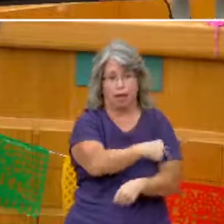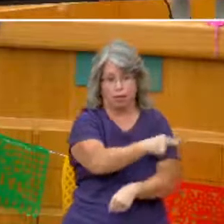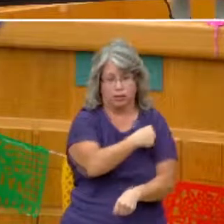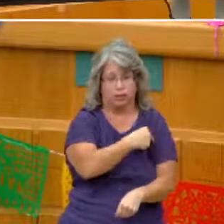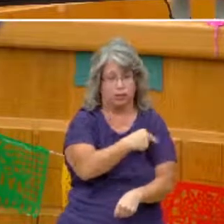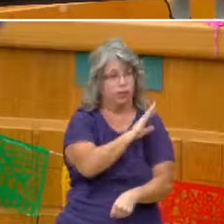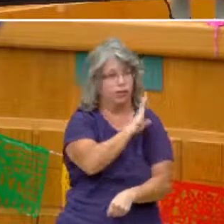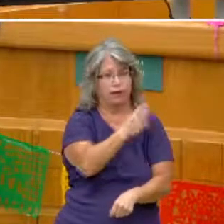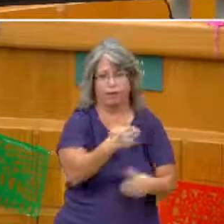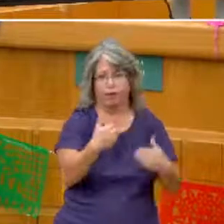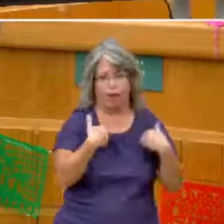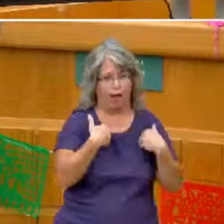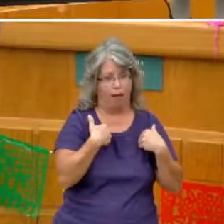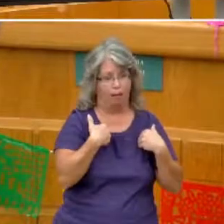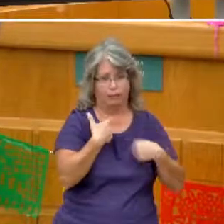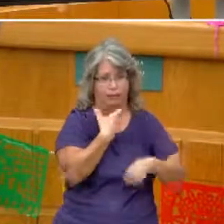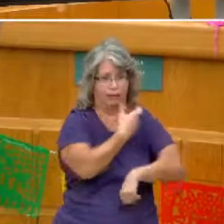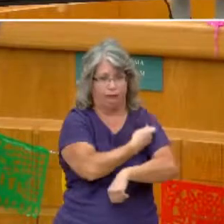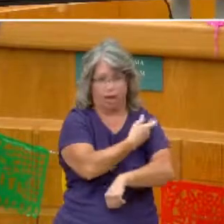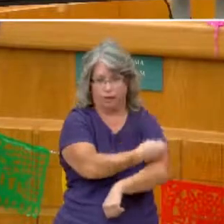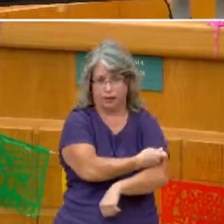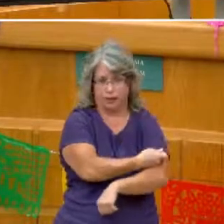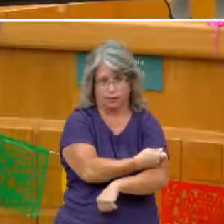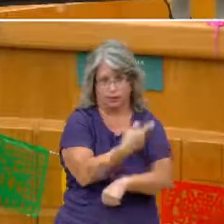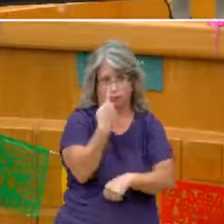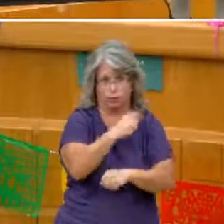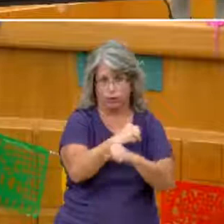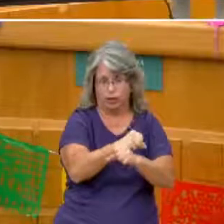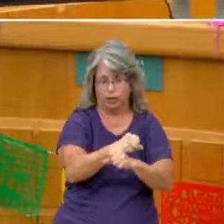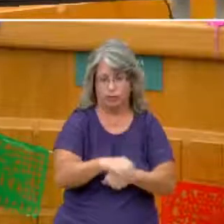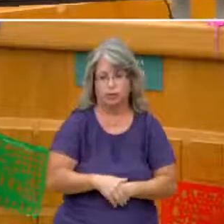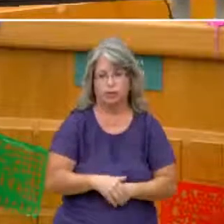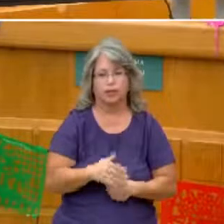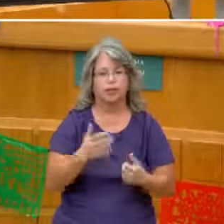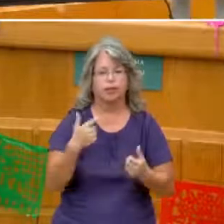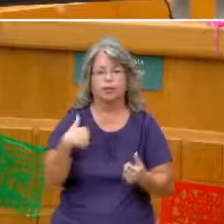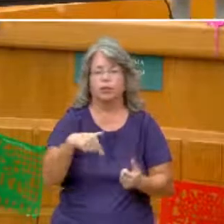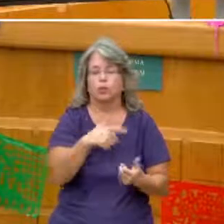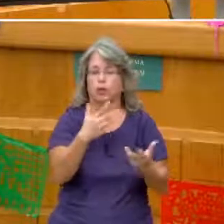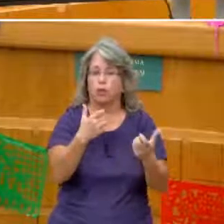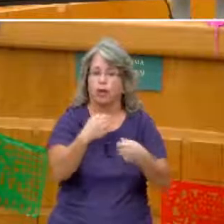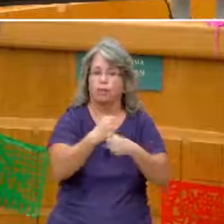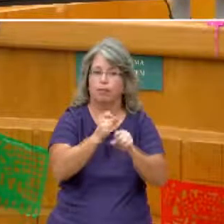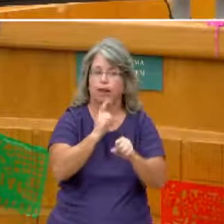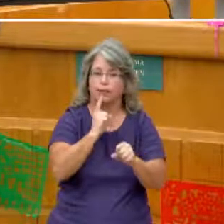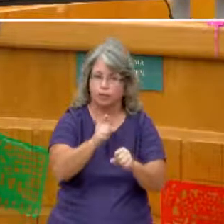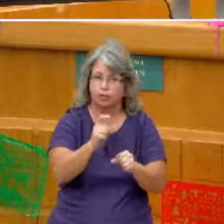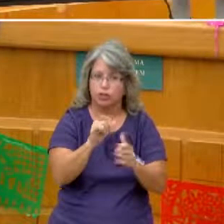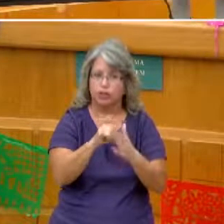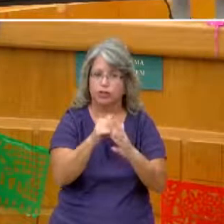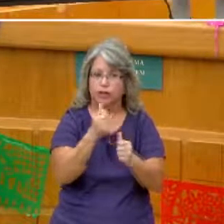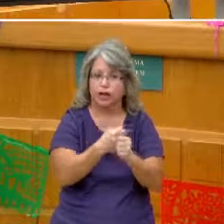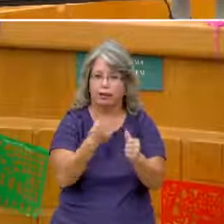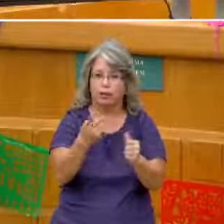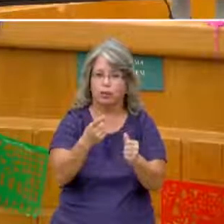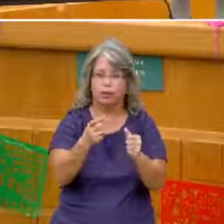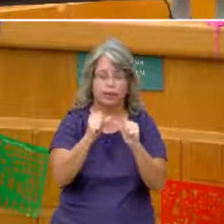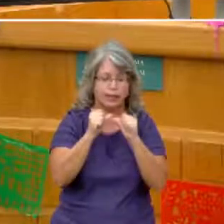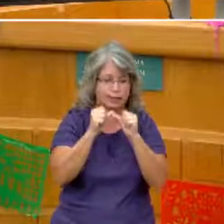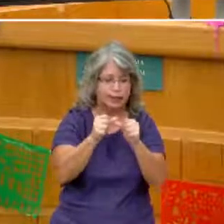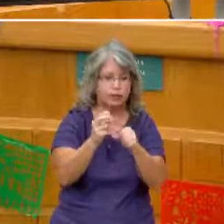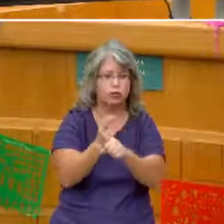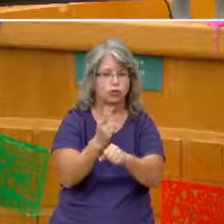vaccine. So I want to make sure that everybody continues to use their public health